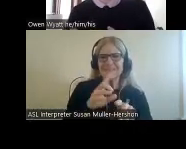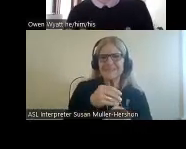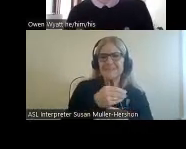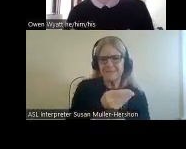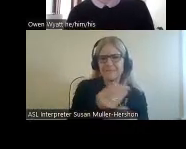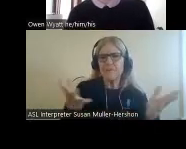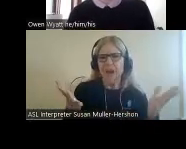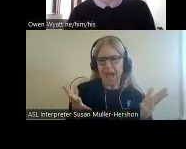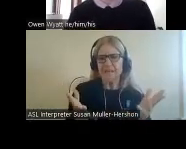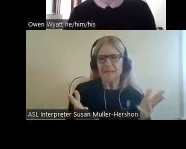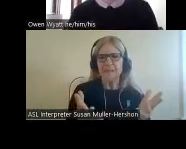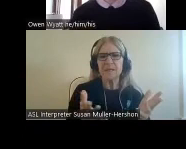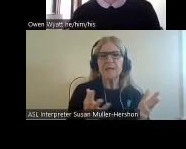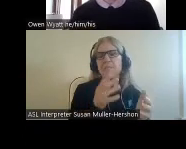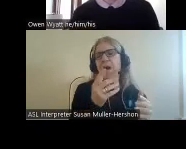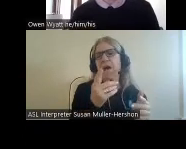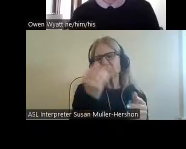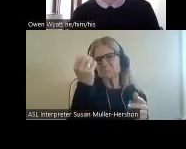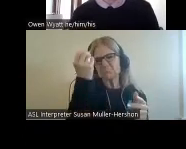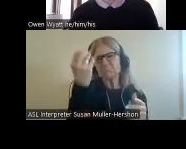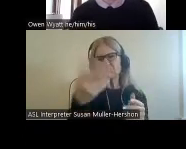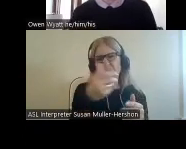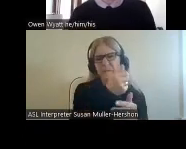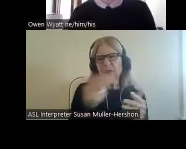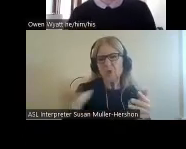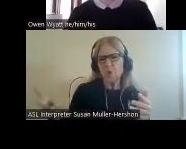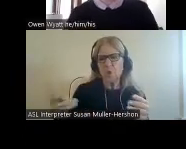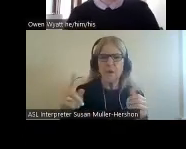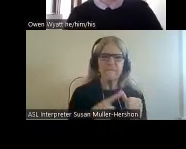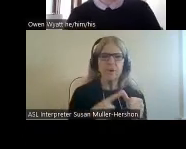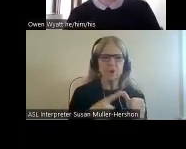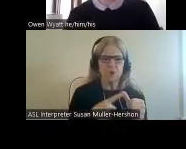of just a couple of them here. So the first